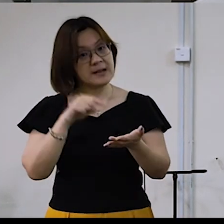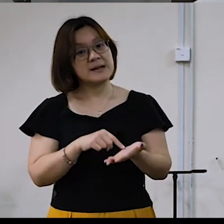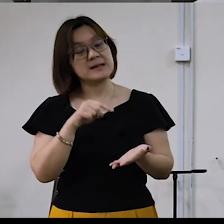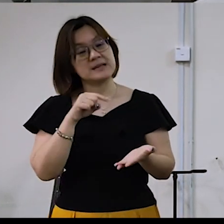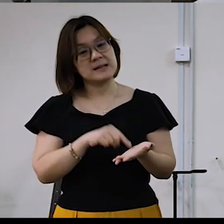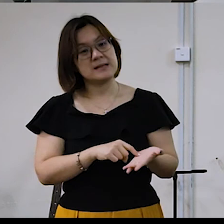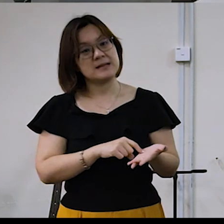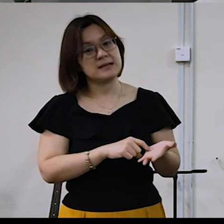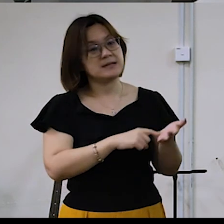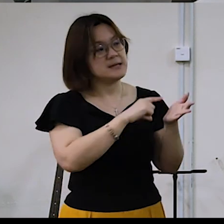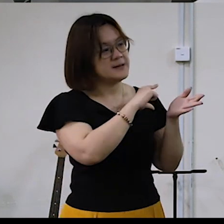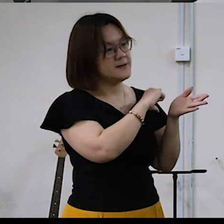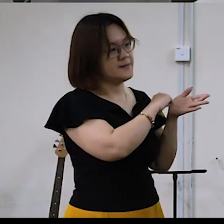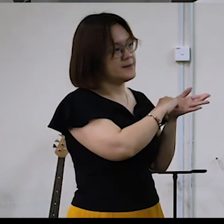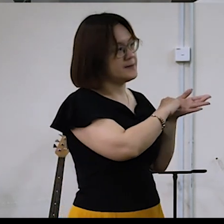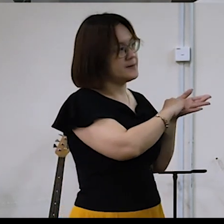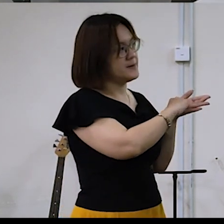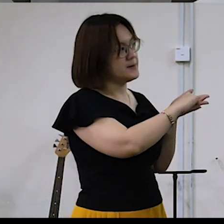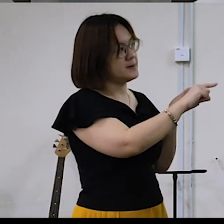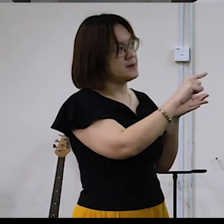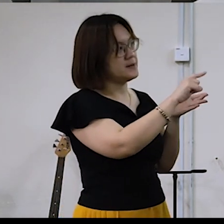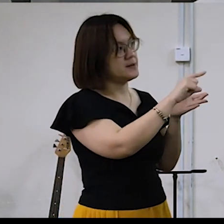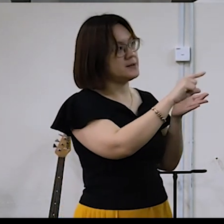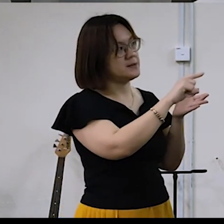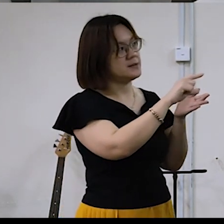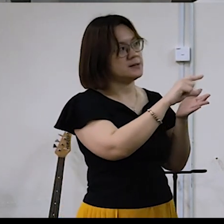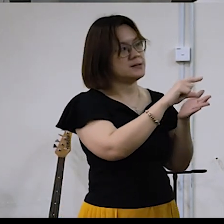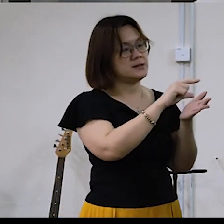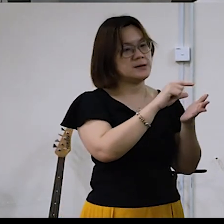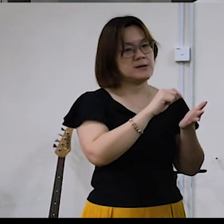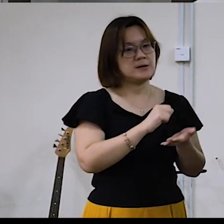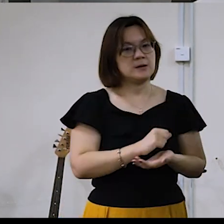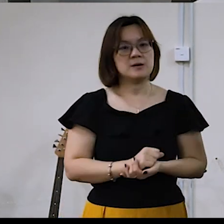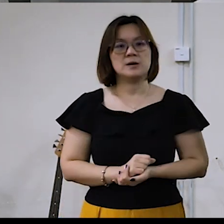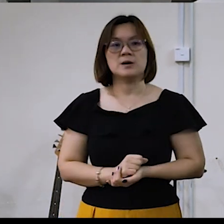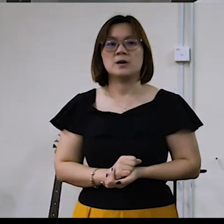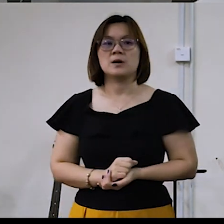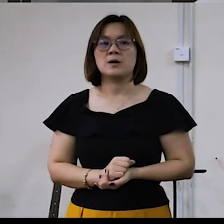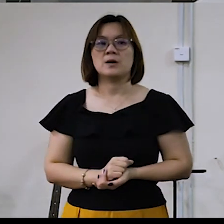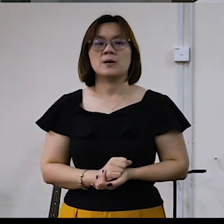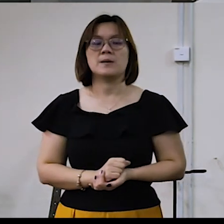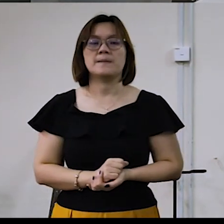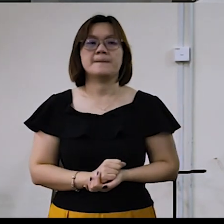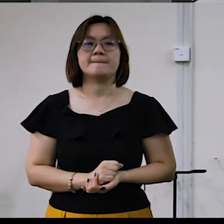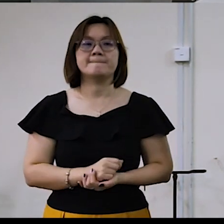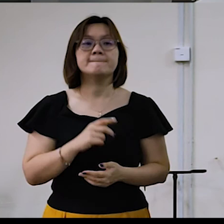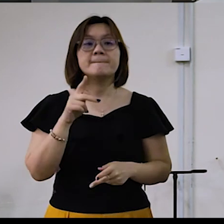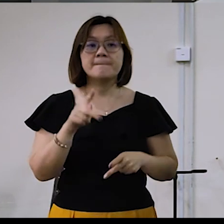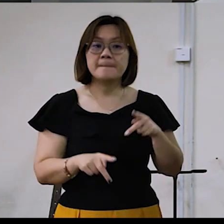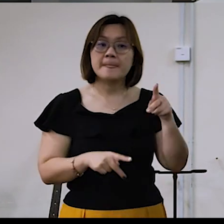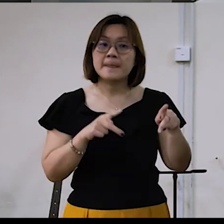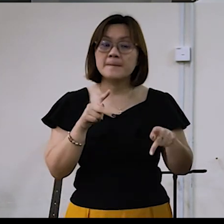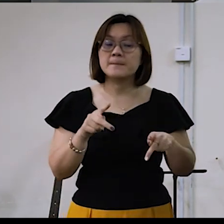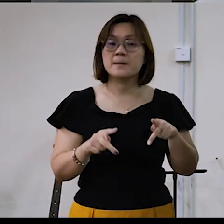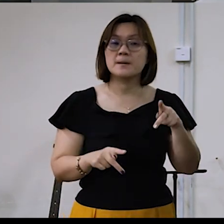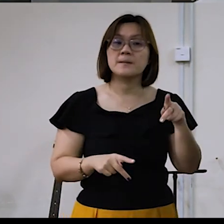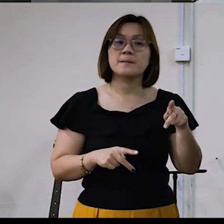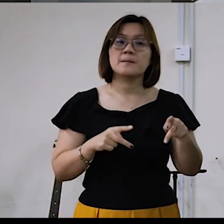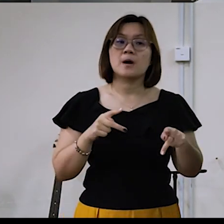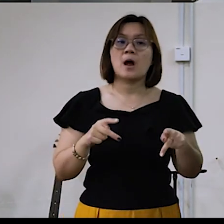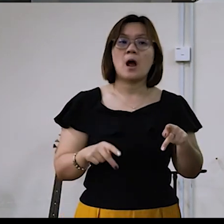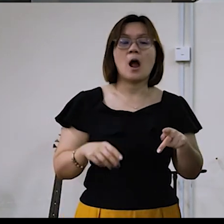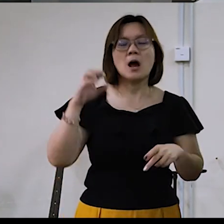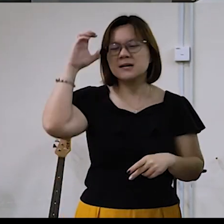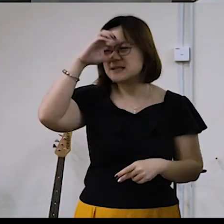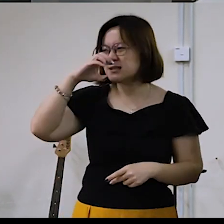Judas betrayed Jesus and Judas died. So now they are looking for a replacement. I like this one point, is that